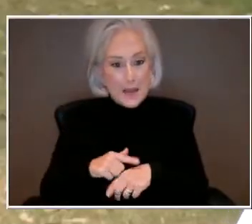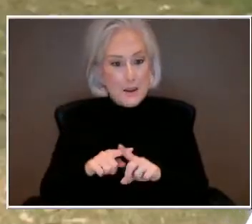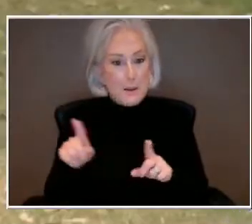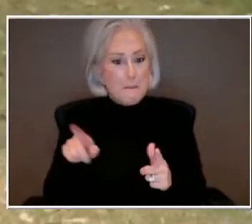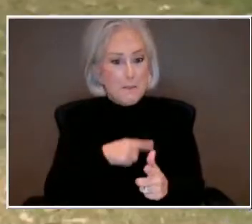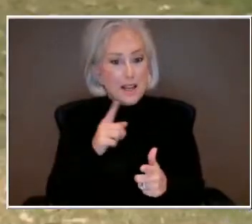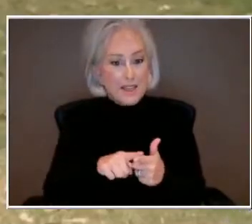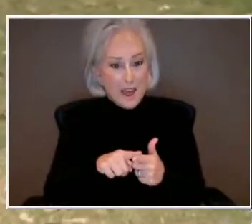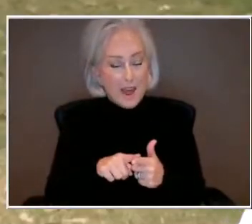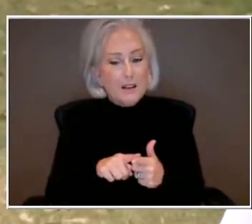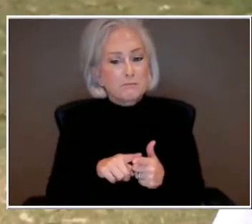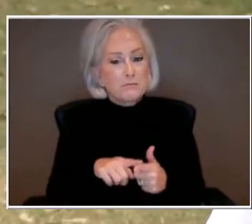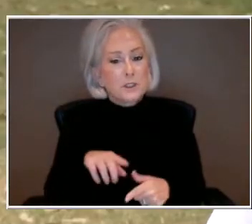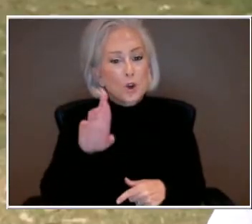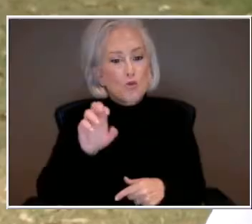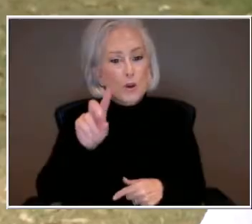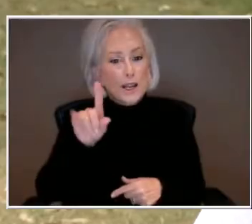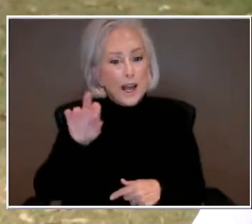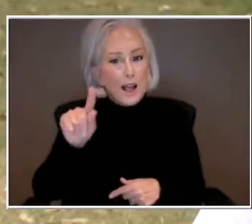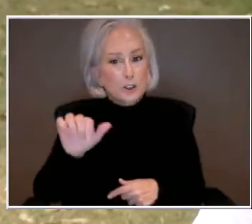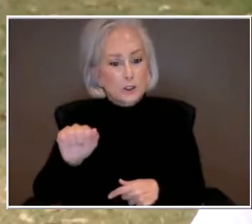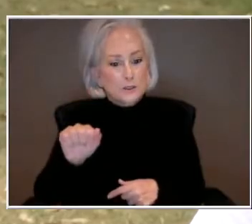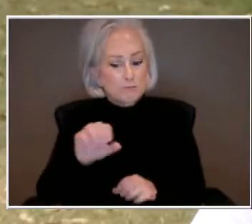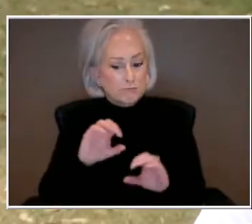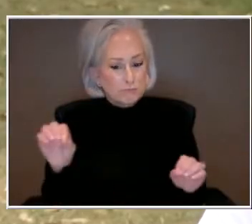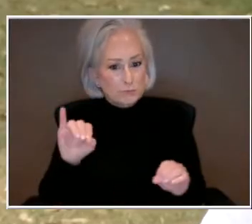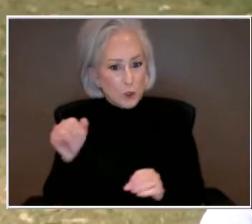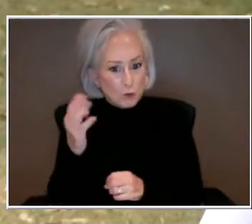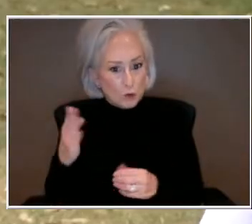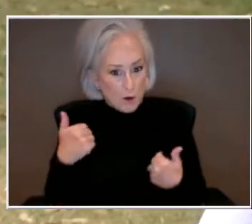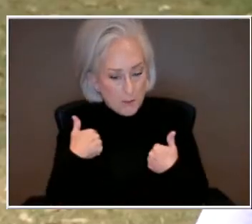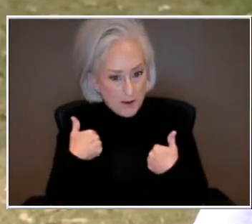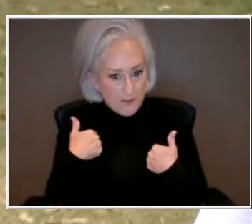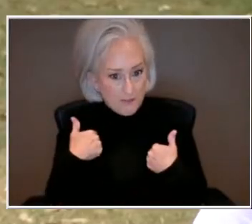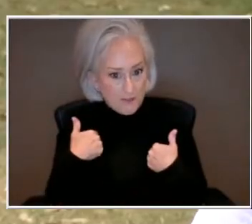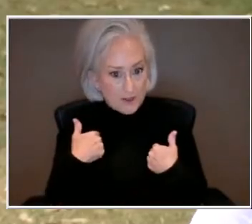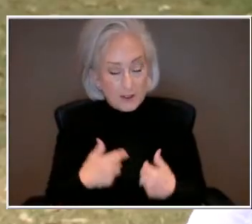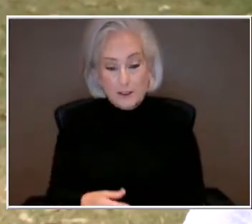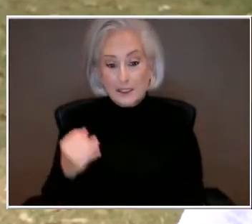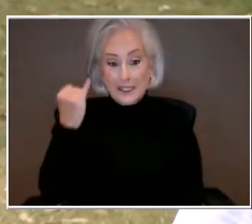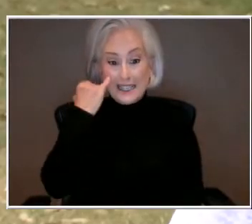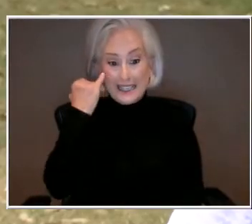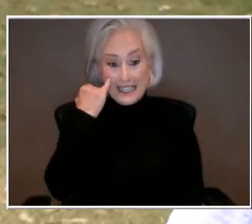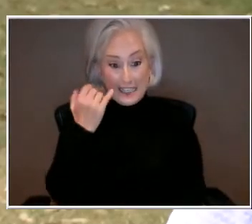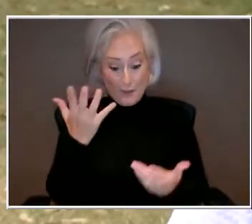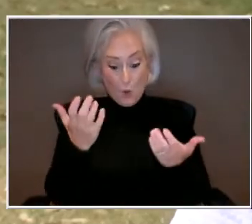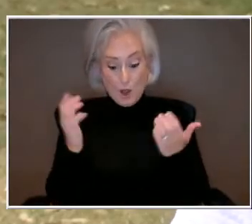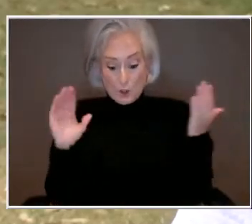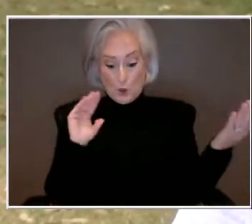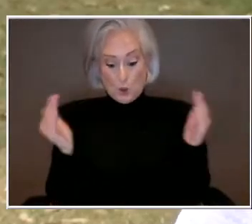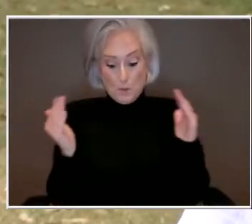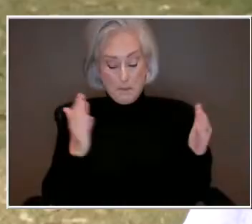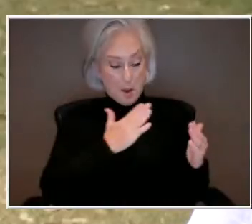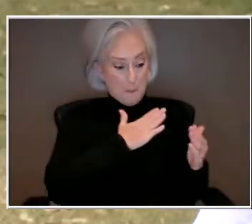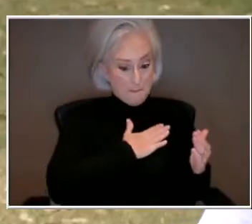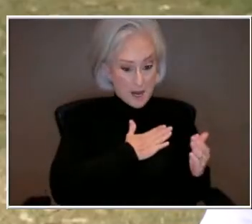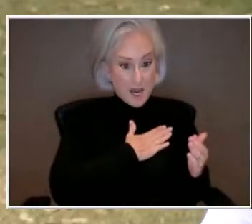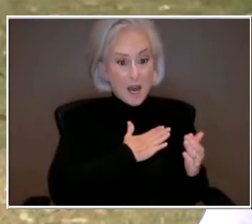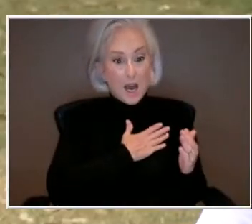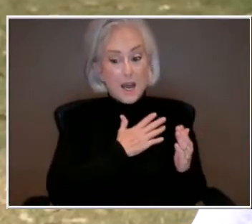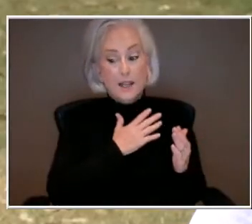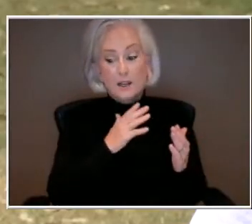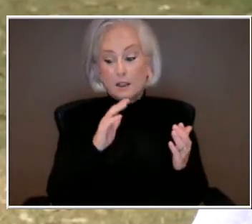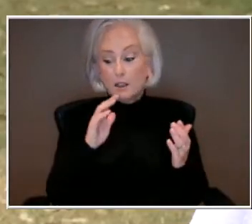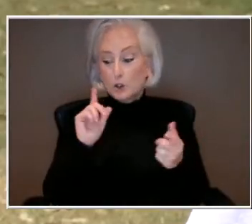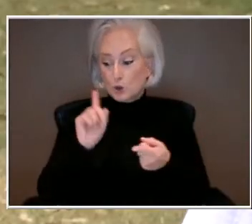can compare mine to somebody who did have breast cancer, somebody who didn't have